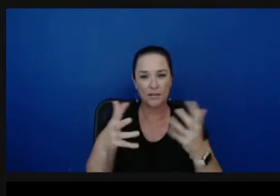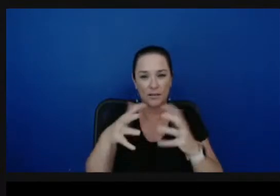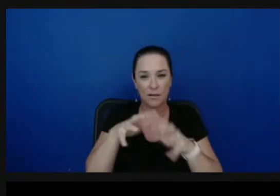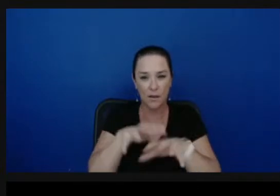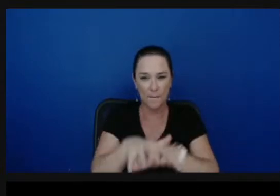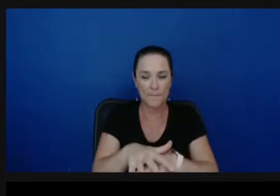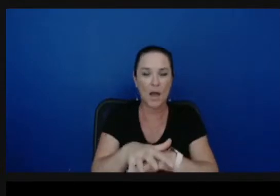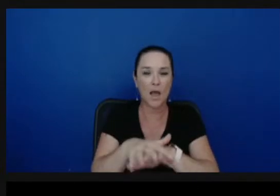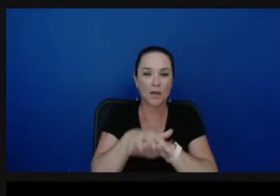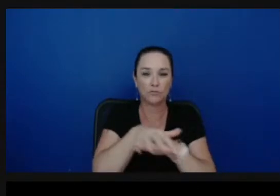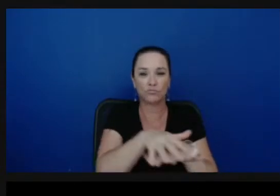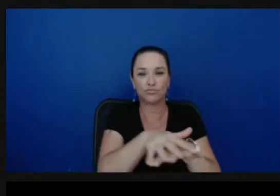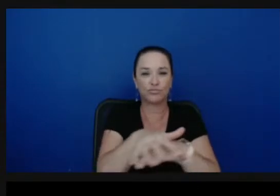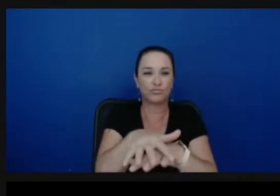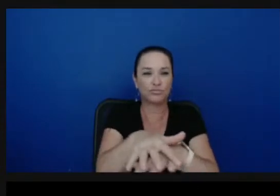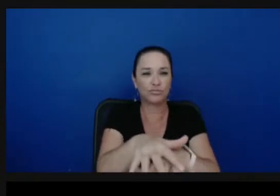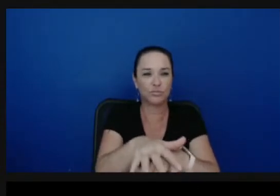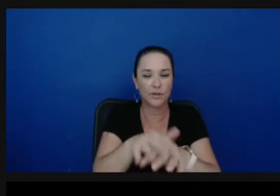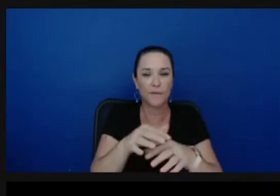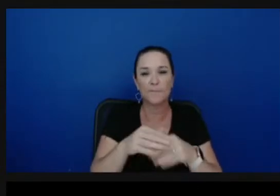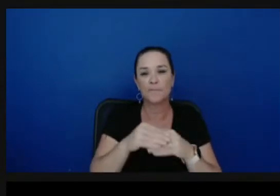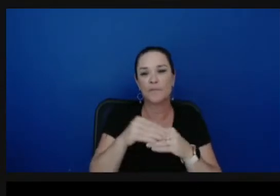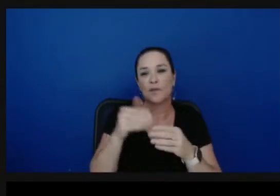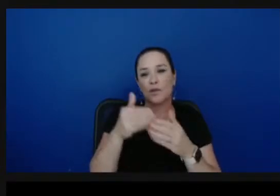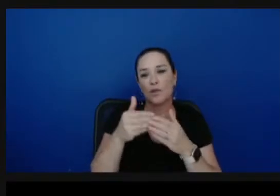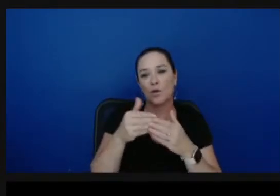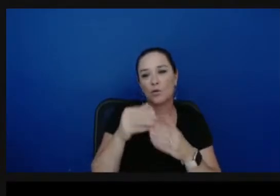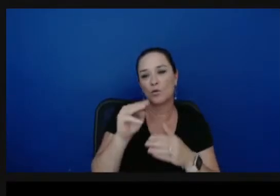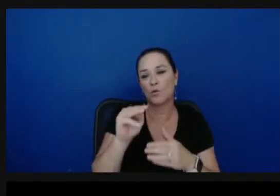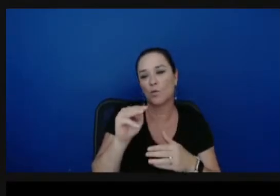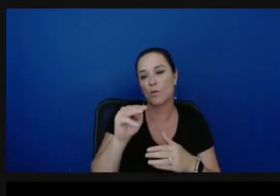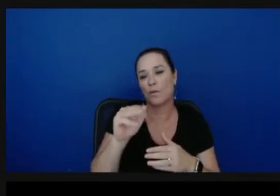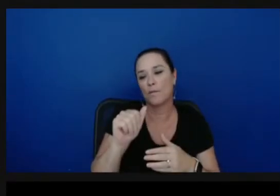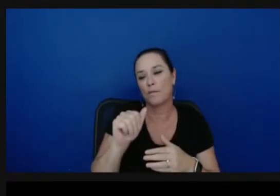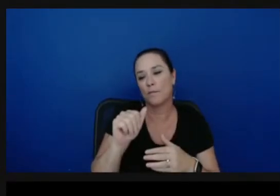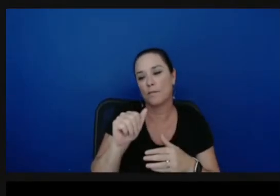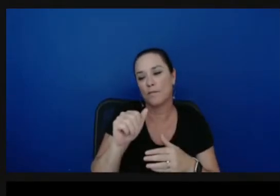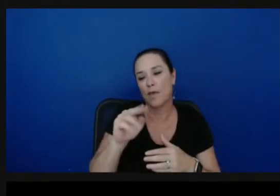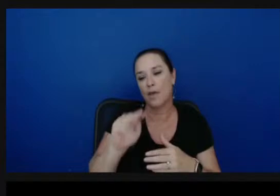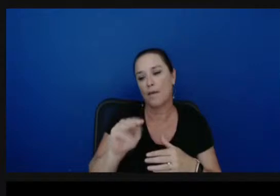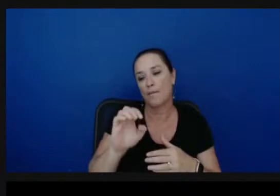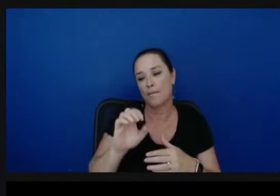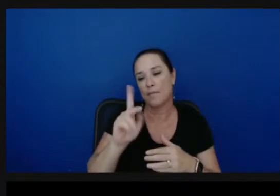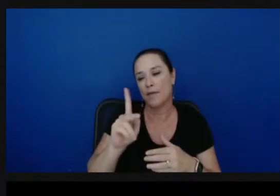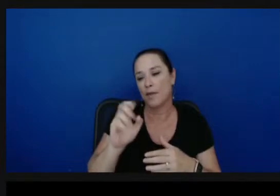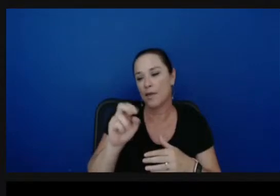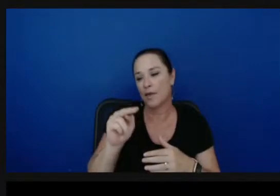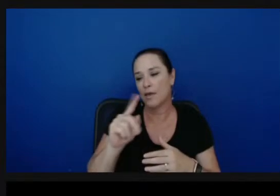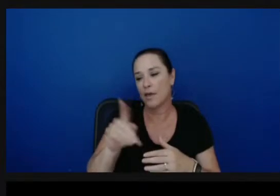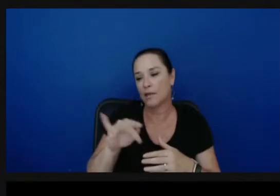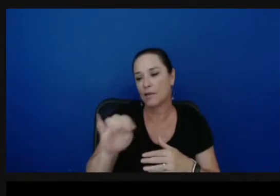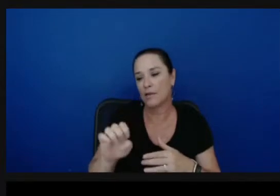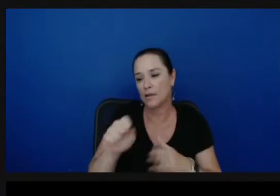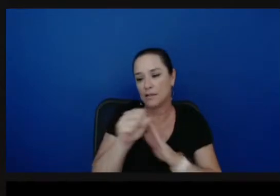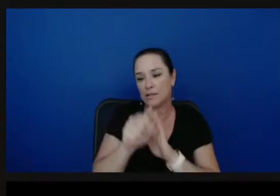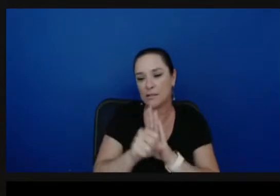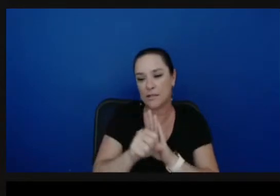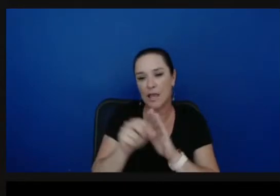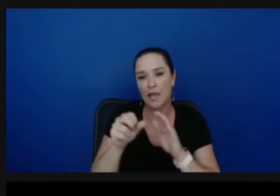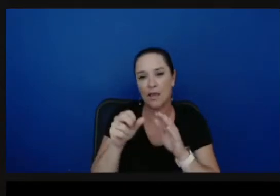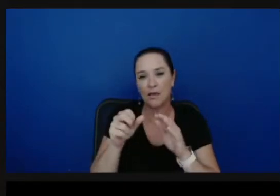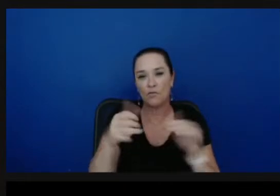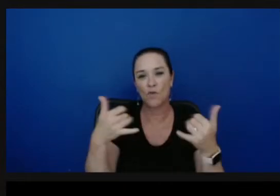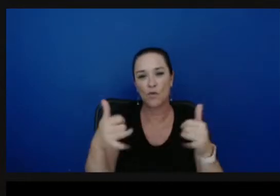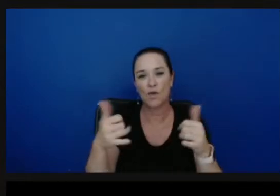part of the island, just east of Mackenzie State Recreation Area. And the intensity of